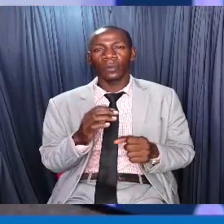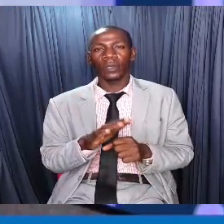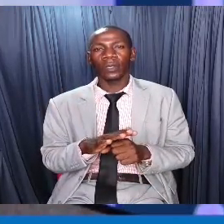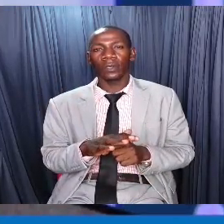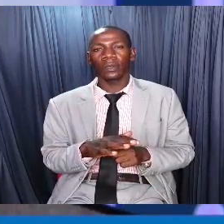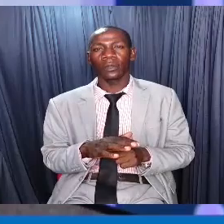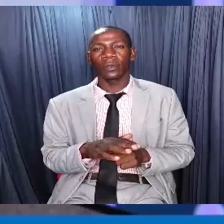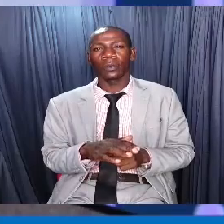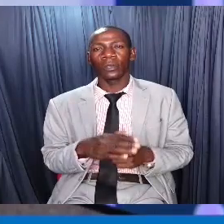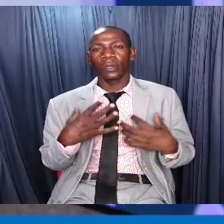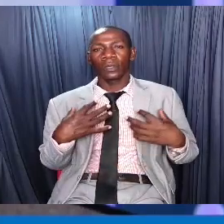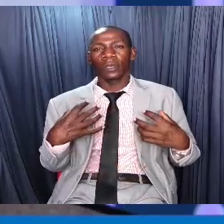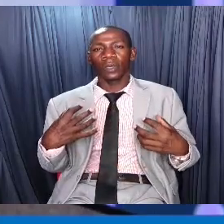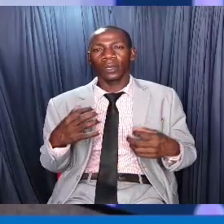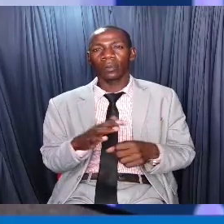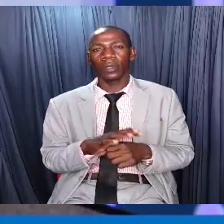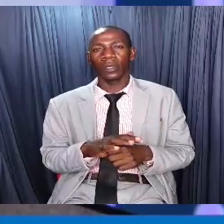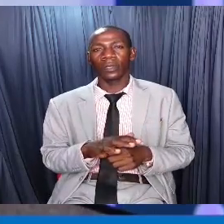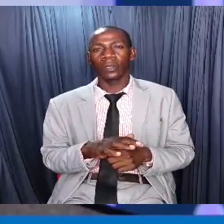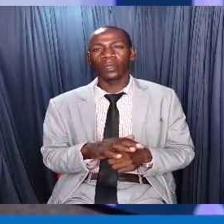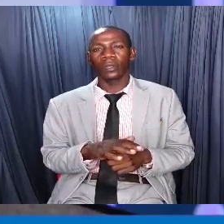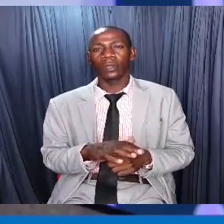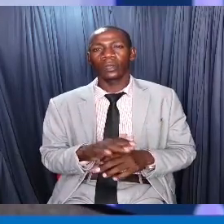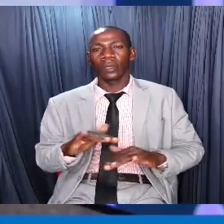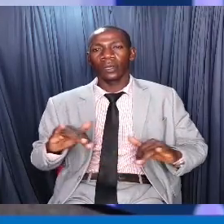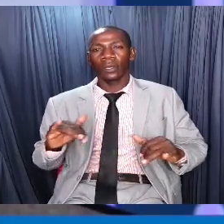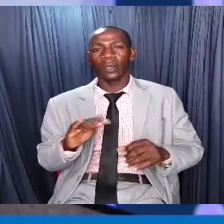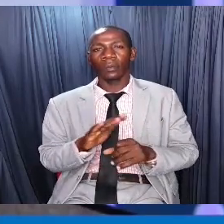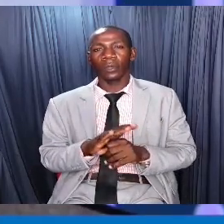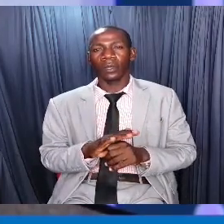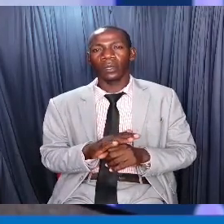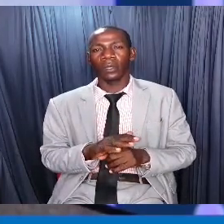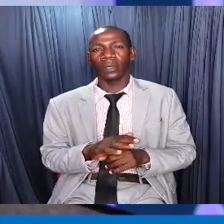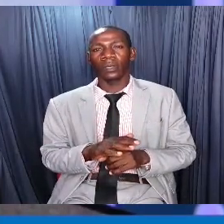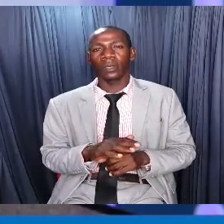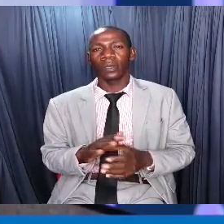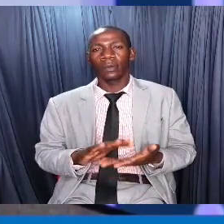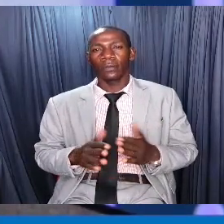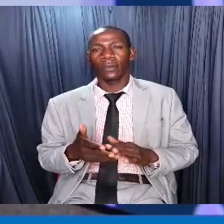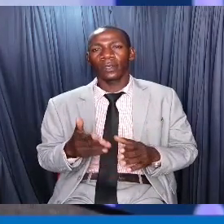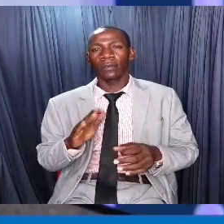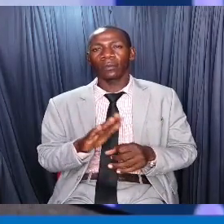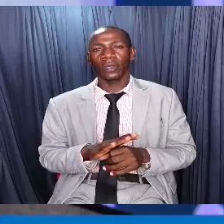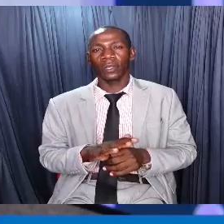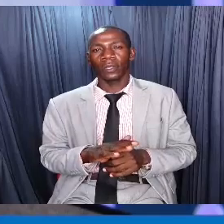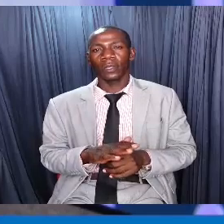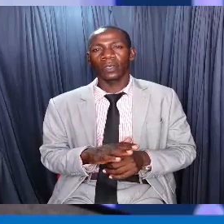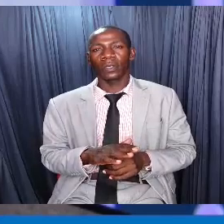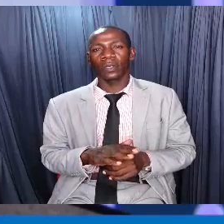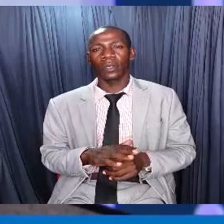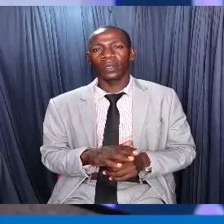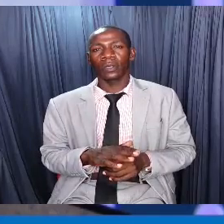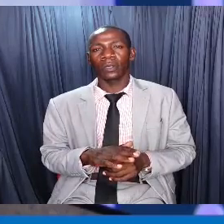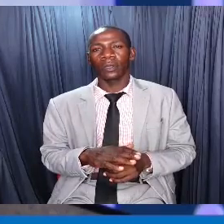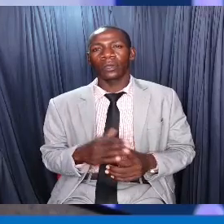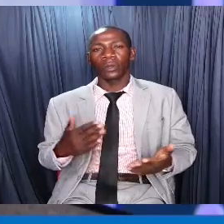saved many. Akaponya wengi. And healed many. Akatakasa wengi. And cleansed many. Akasamehe wengi. And forgave many.